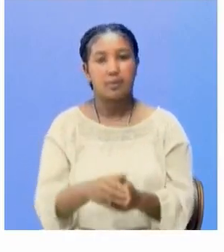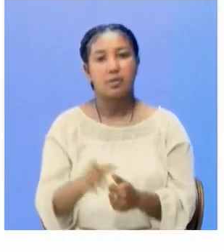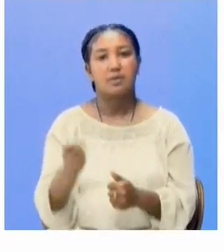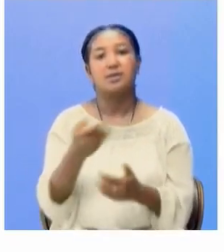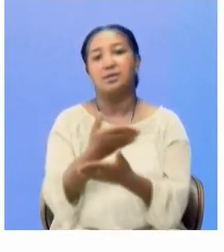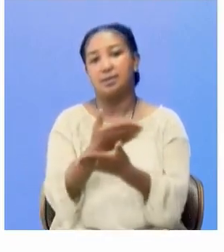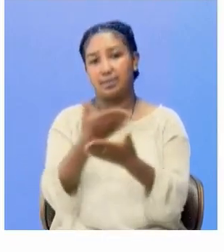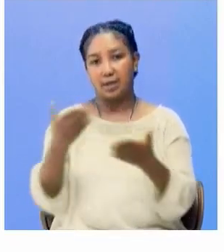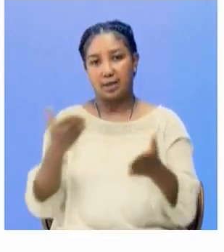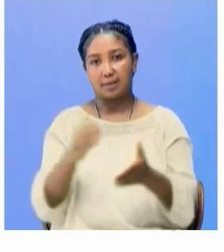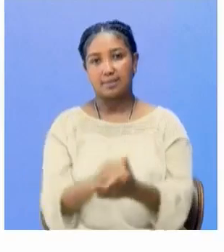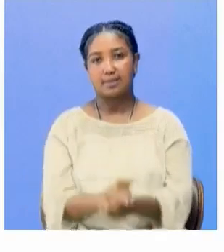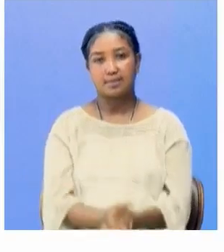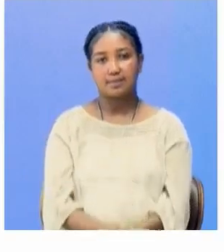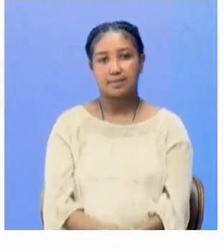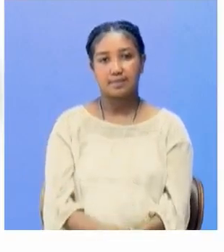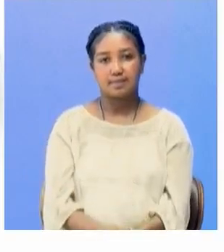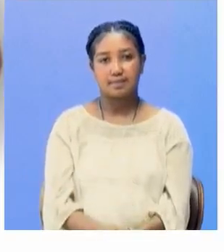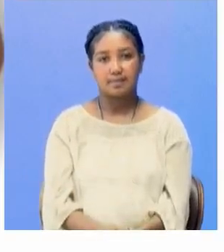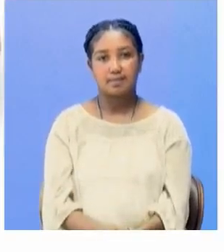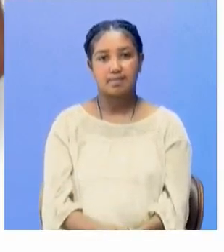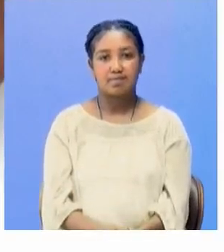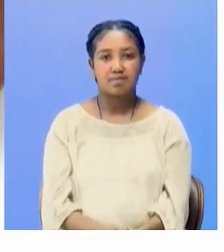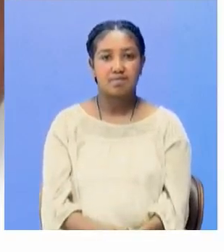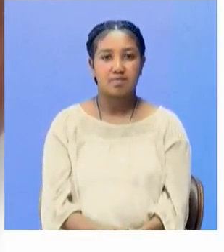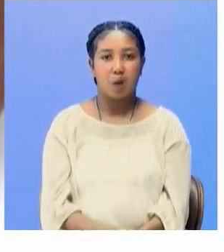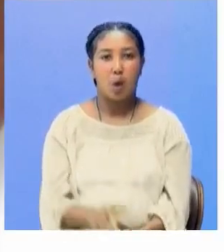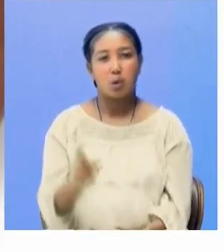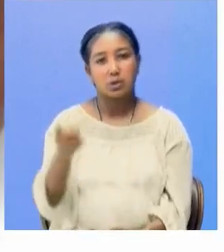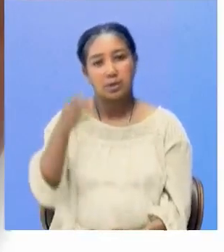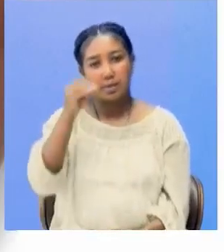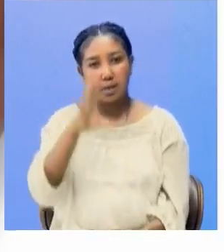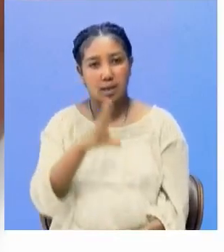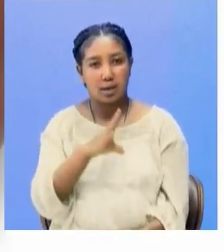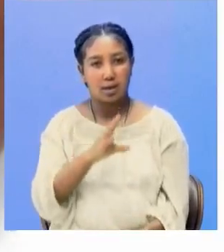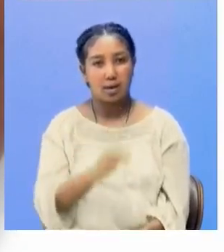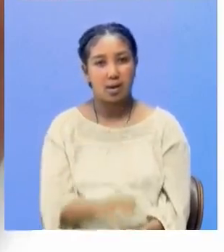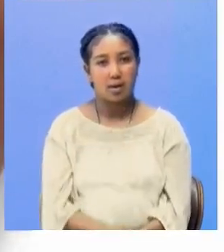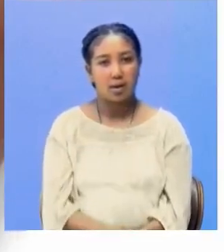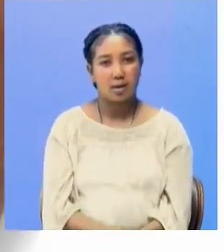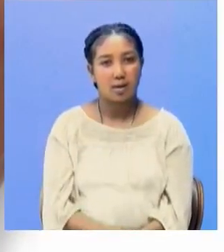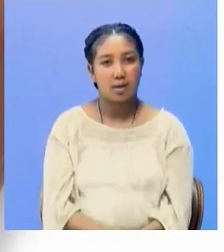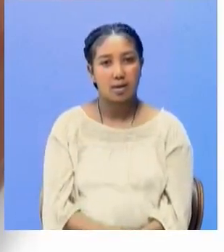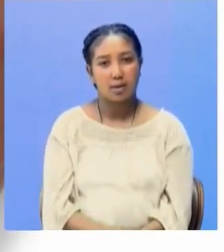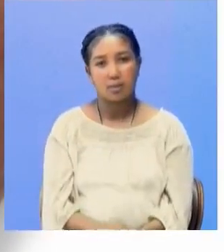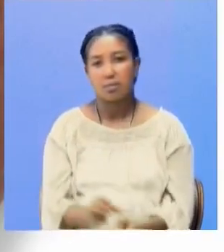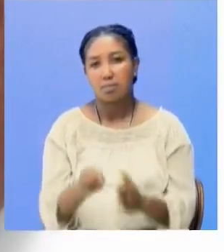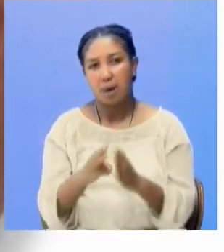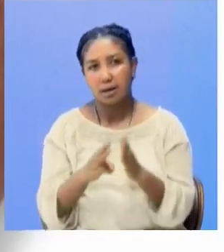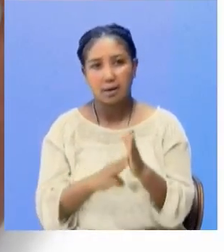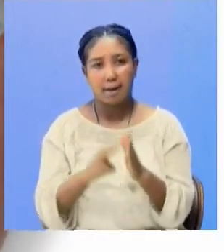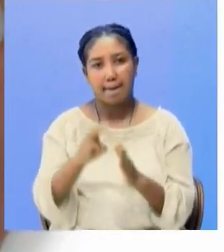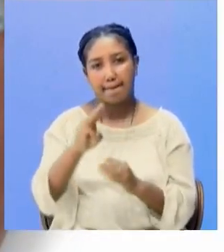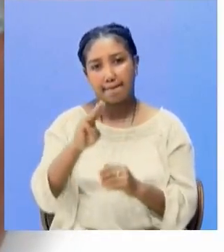of something. Or maybe somebody. The manner of